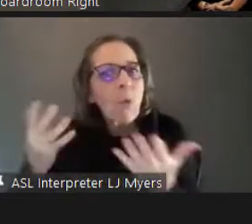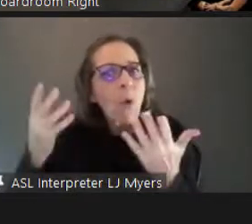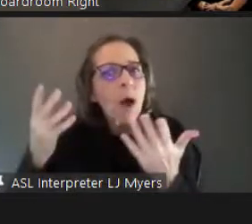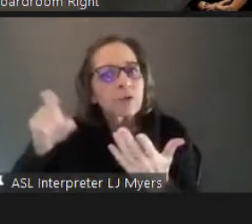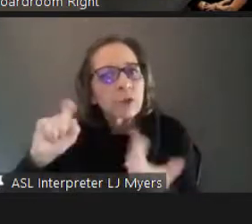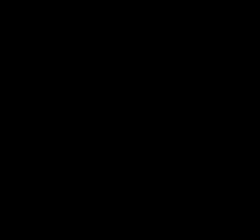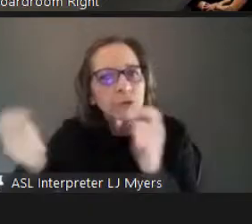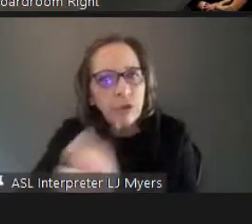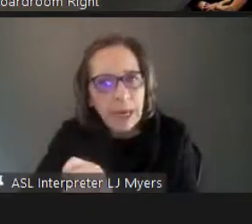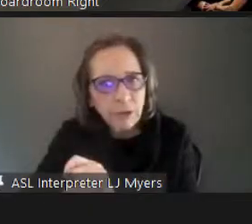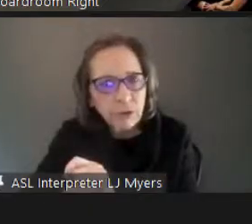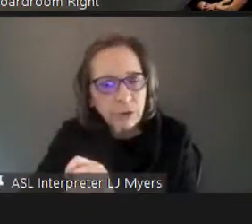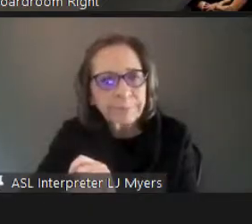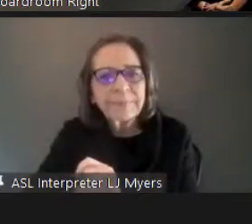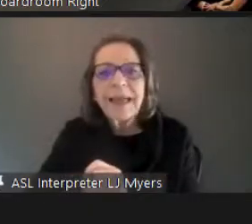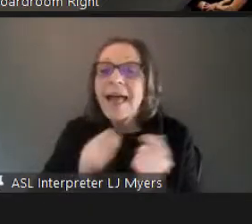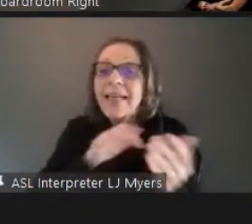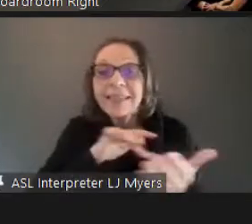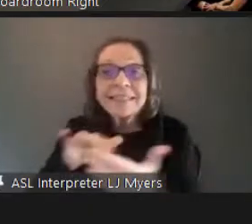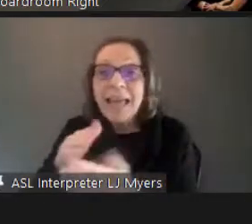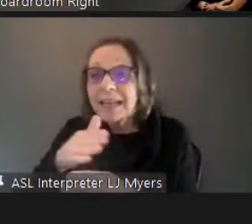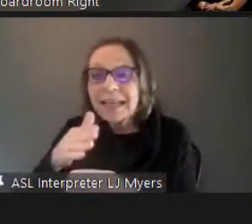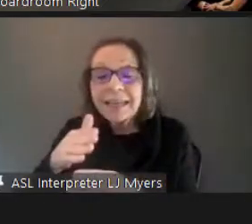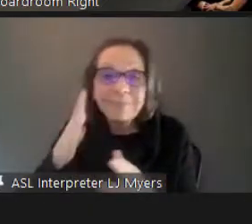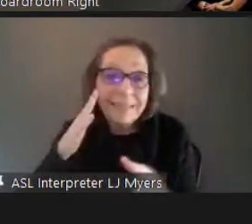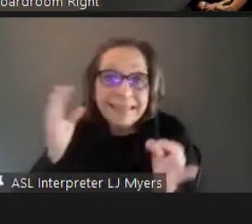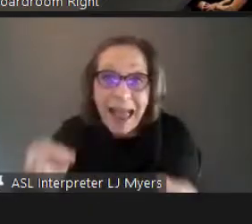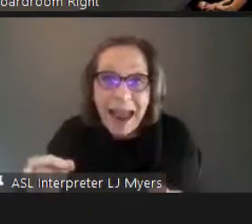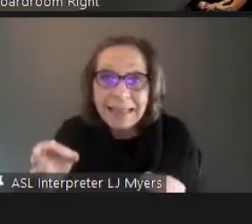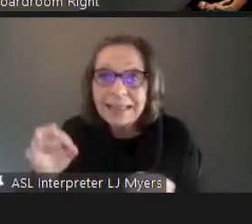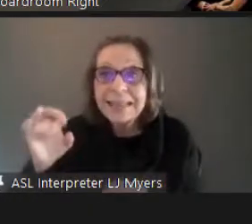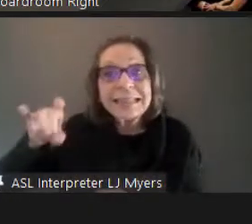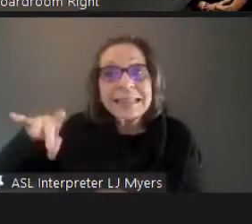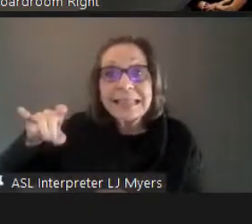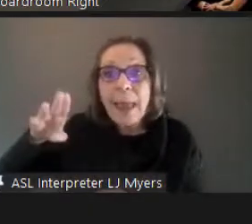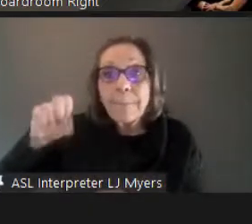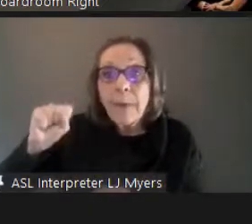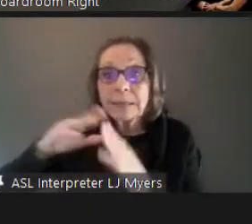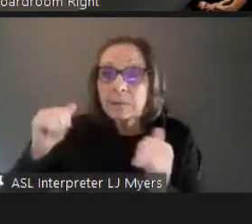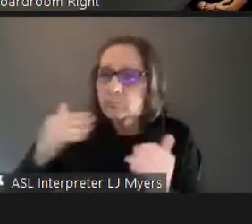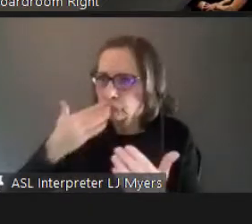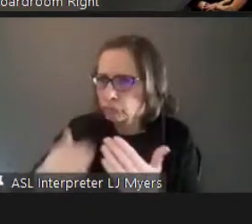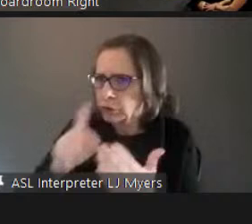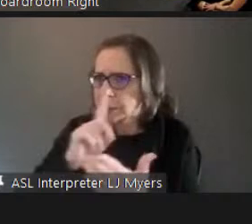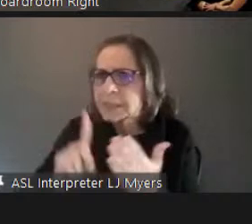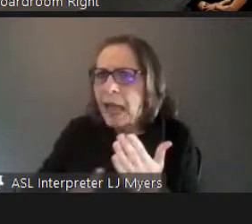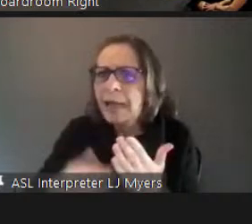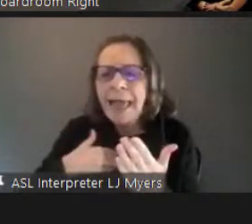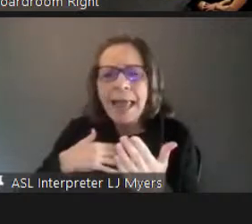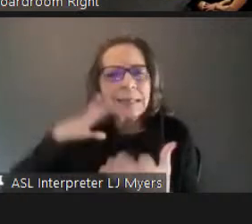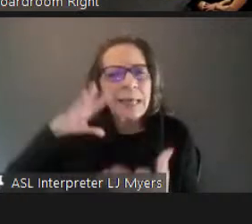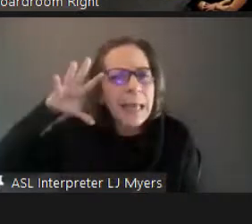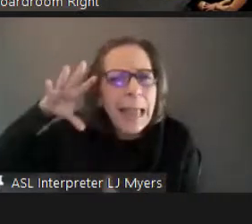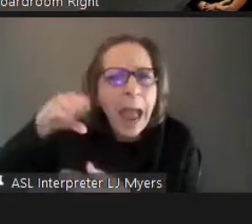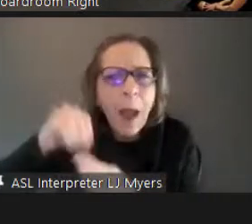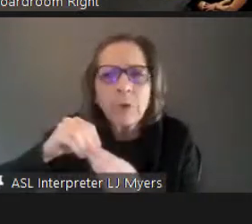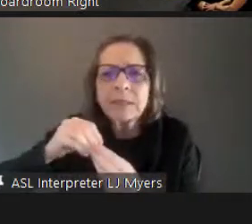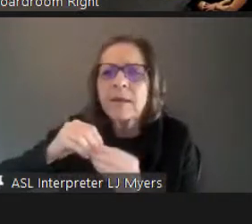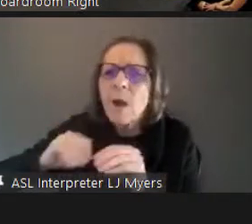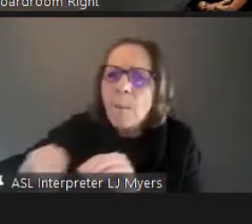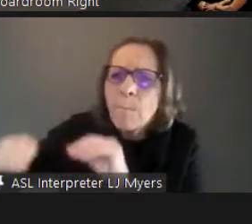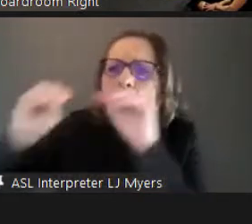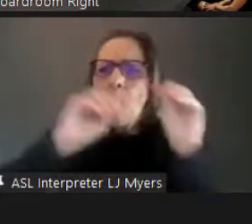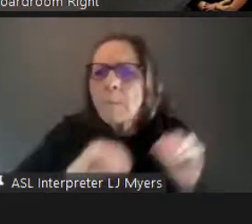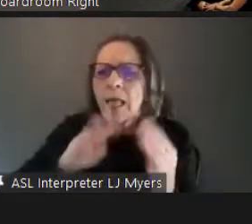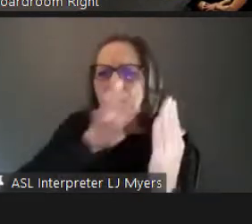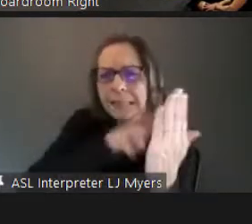change. The study concluded that the CTA bus system is very well designed and provides a comprehensive mobility grid across